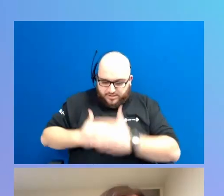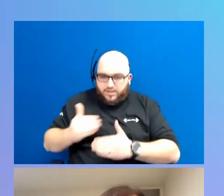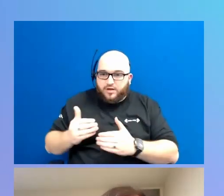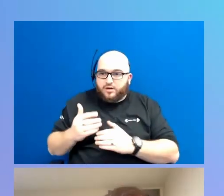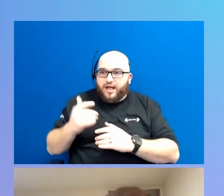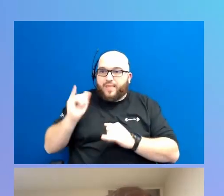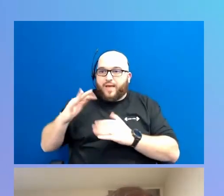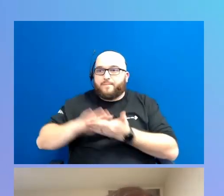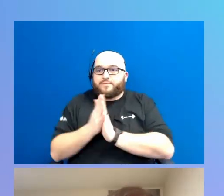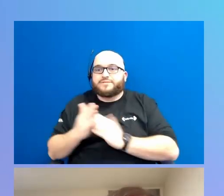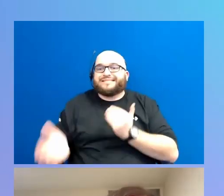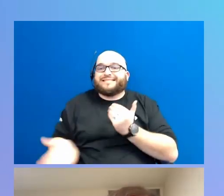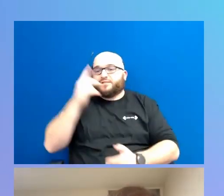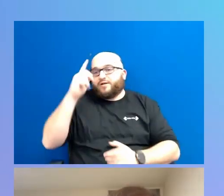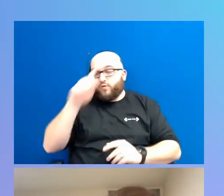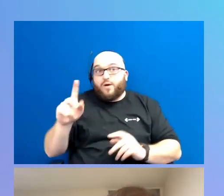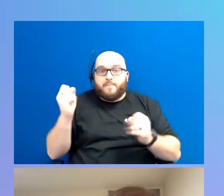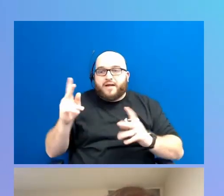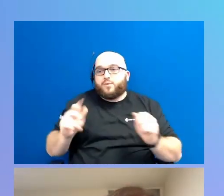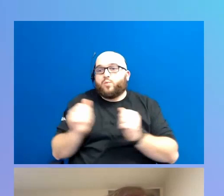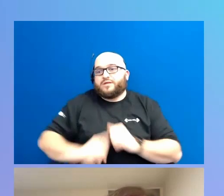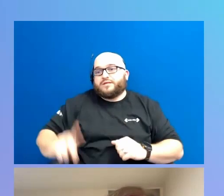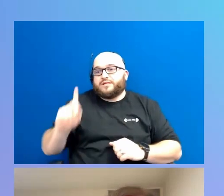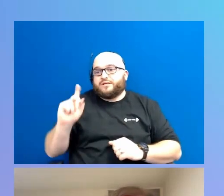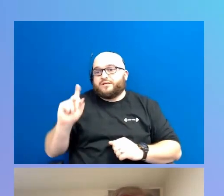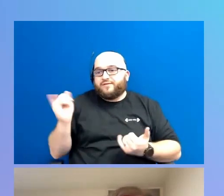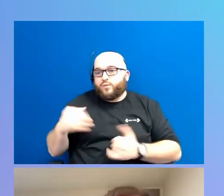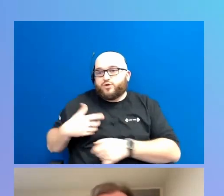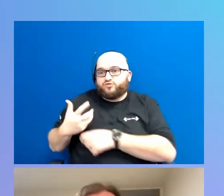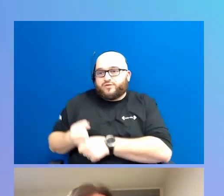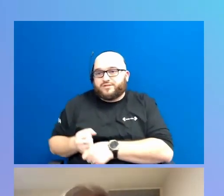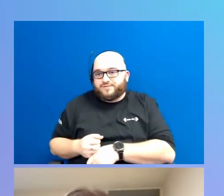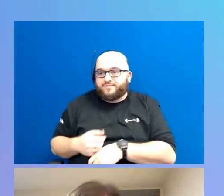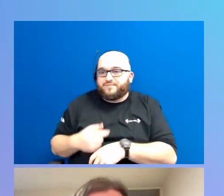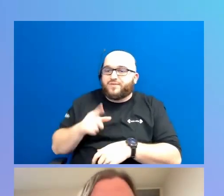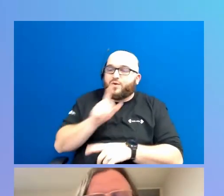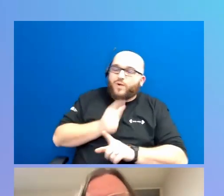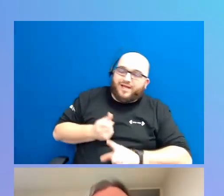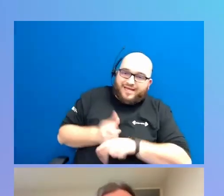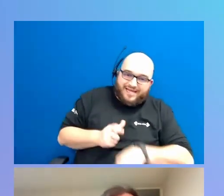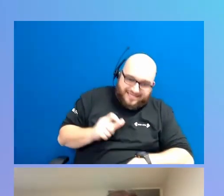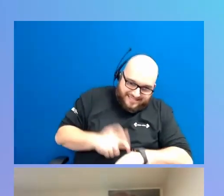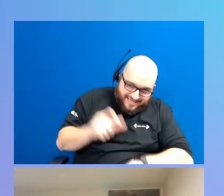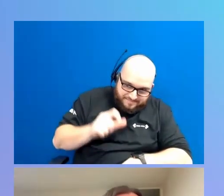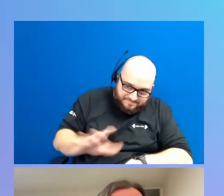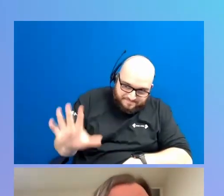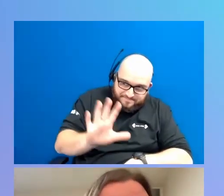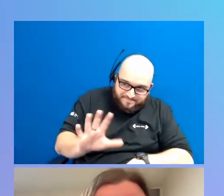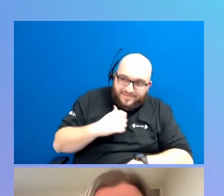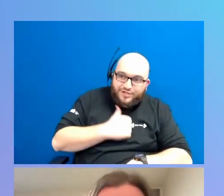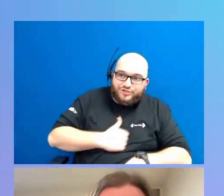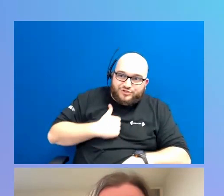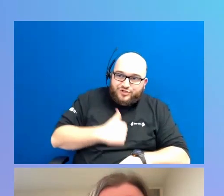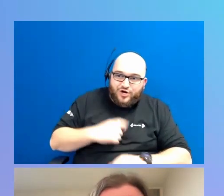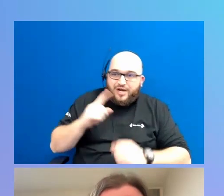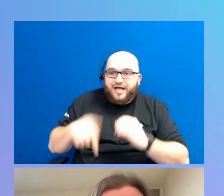disabilities. If We're we at trust them, time. We're if at we time. understand them. Yeah, yeah. Sorry about the